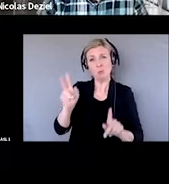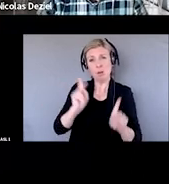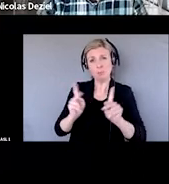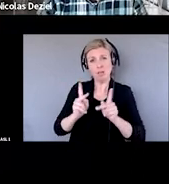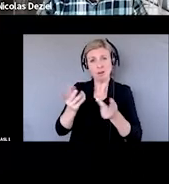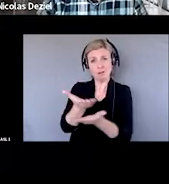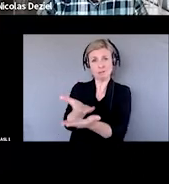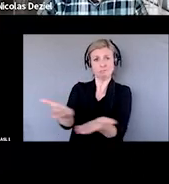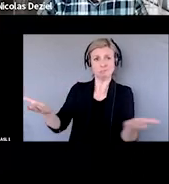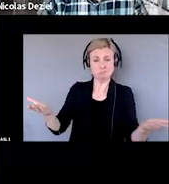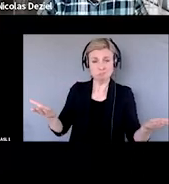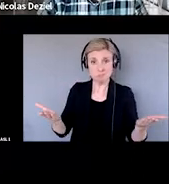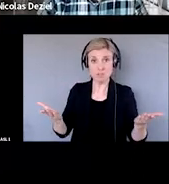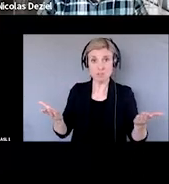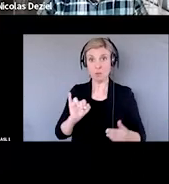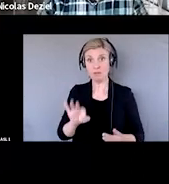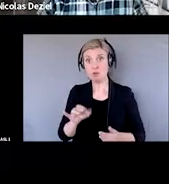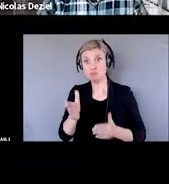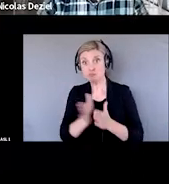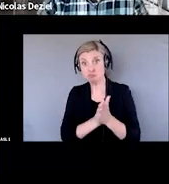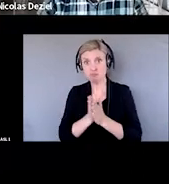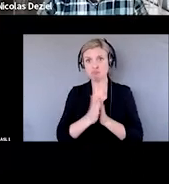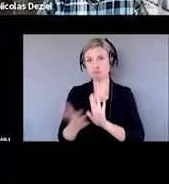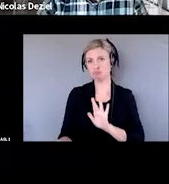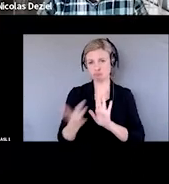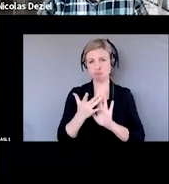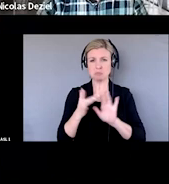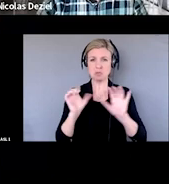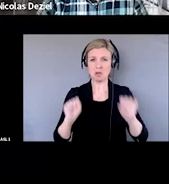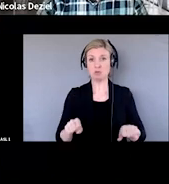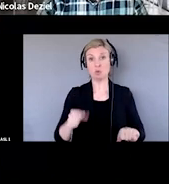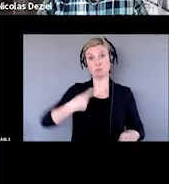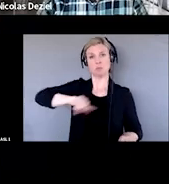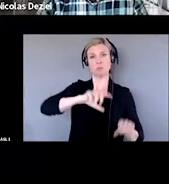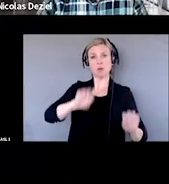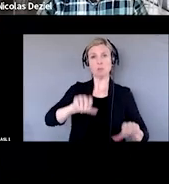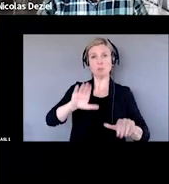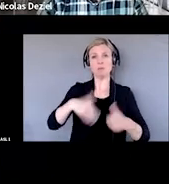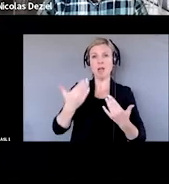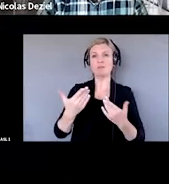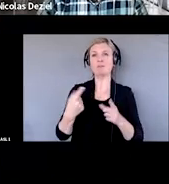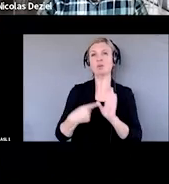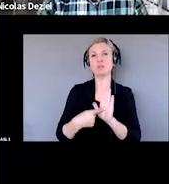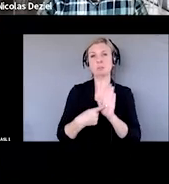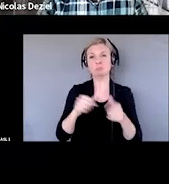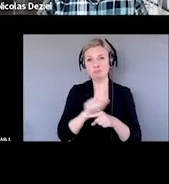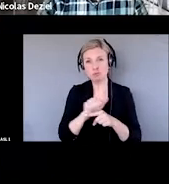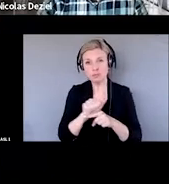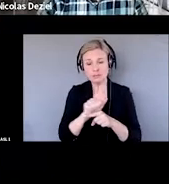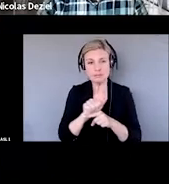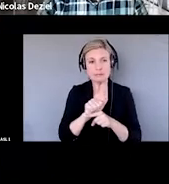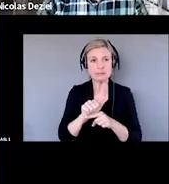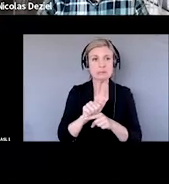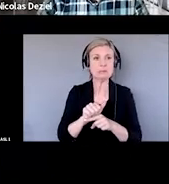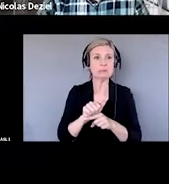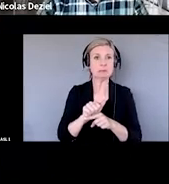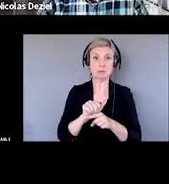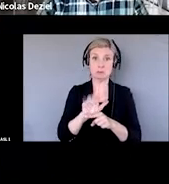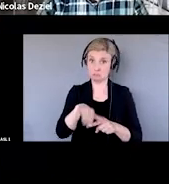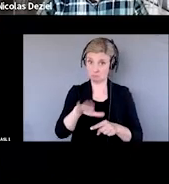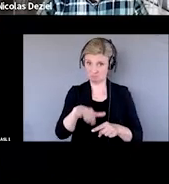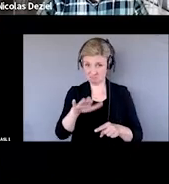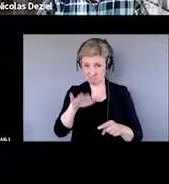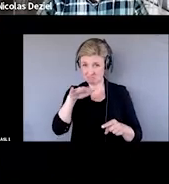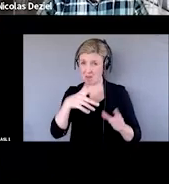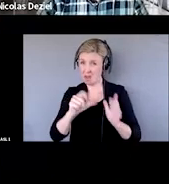that conversation with you. So our services that we can offer are training sessions, and they're confidential sessions, I